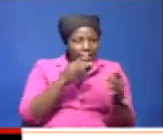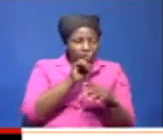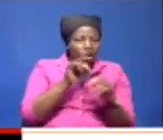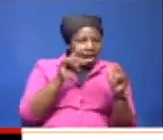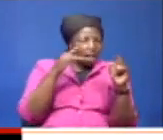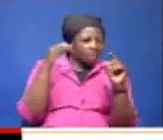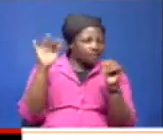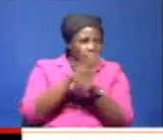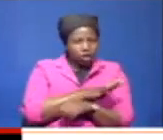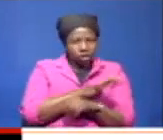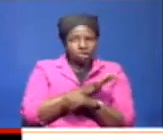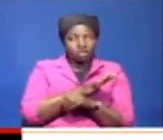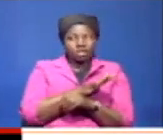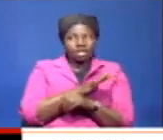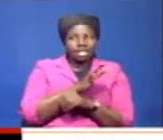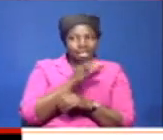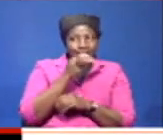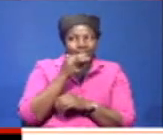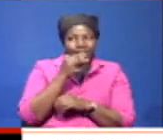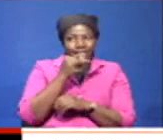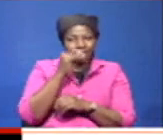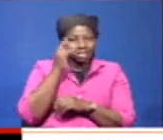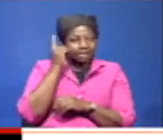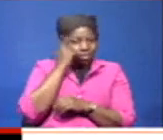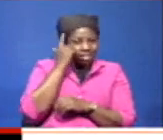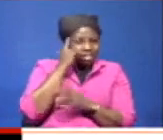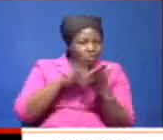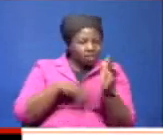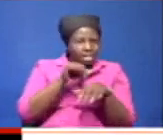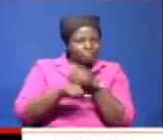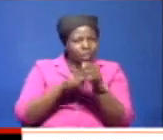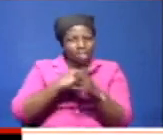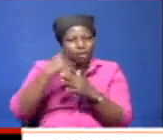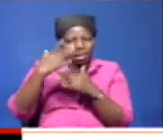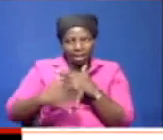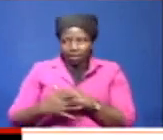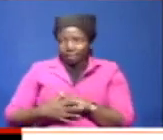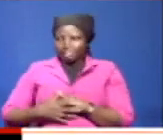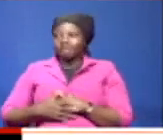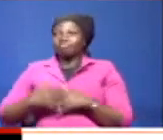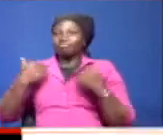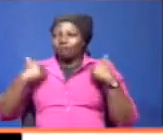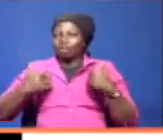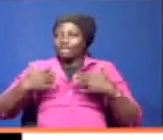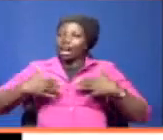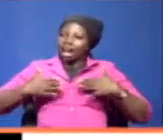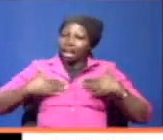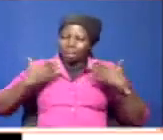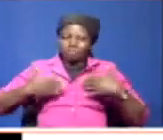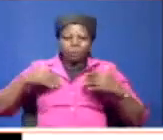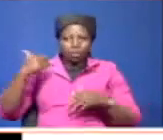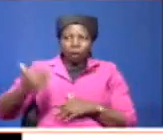take from the weekend. Hi Dan, always nice to be here at KBC. It's his home.